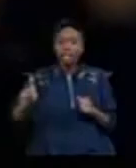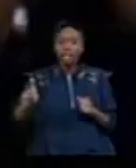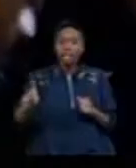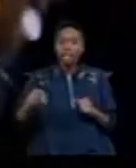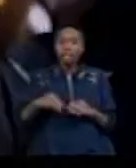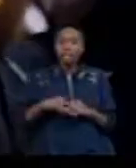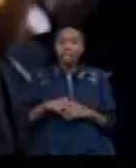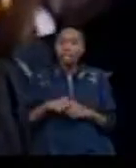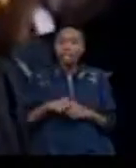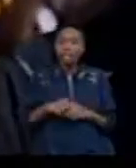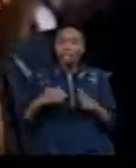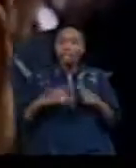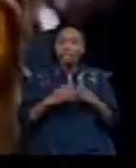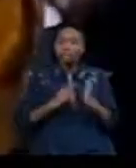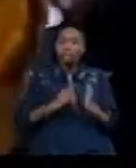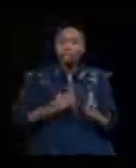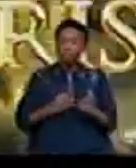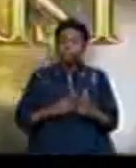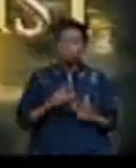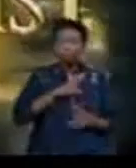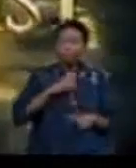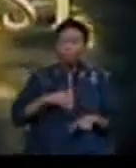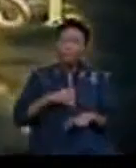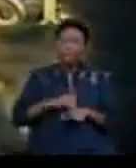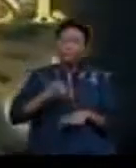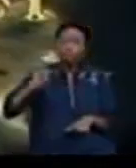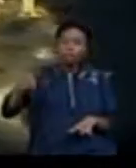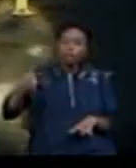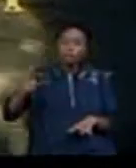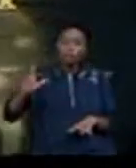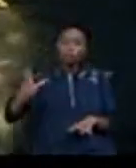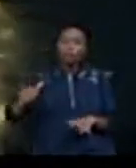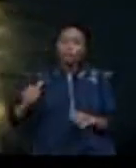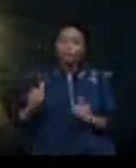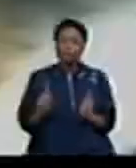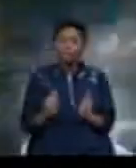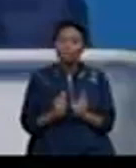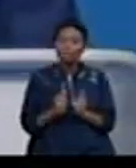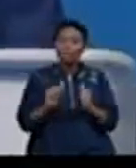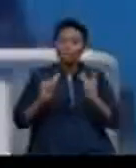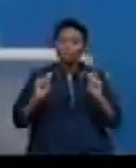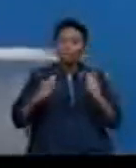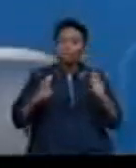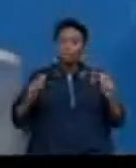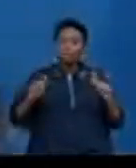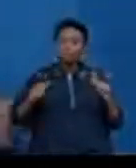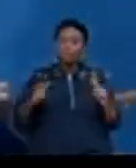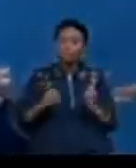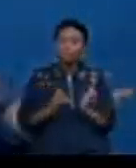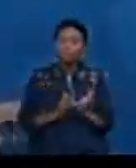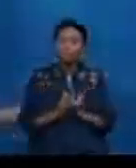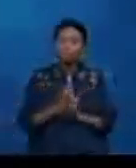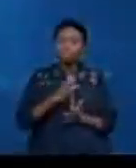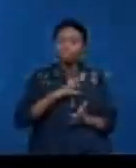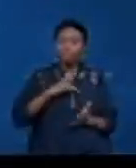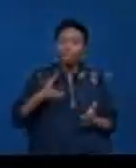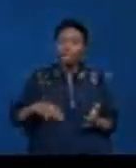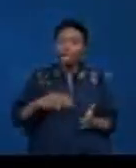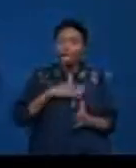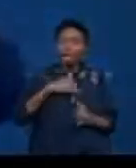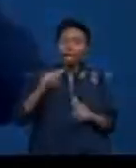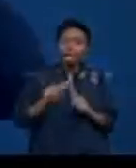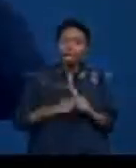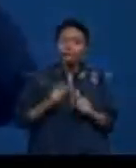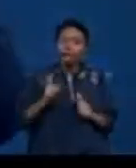conveyance unto Christ, as this July offers you great moments of possibilities. And everybody will know, and you